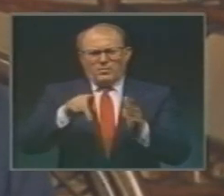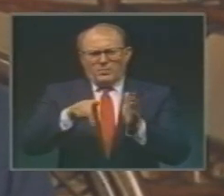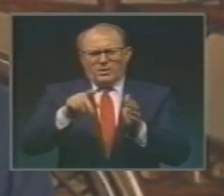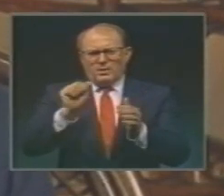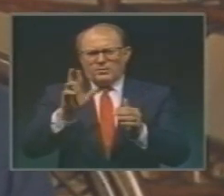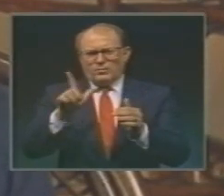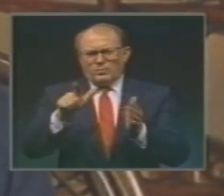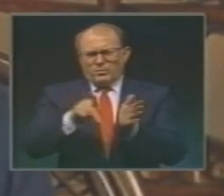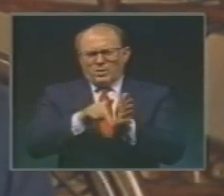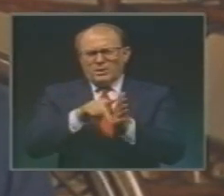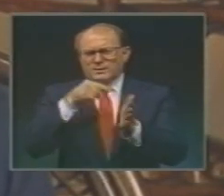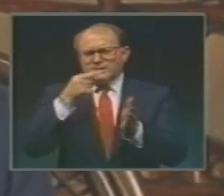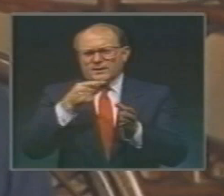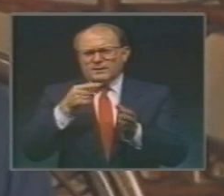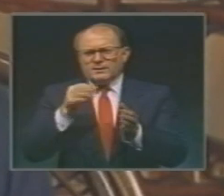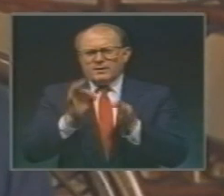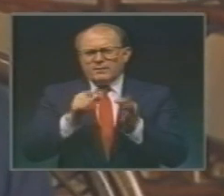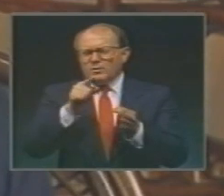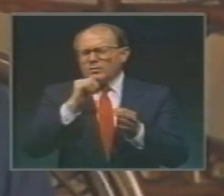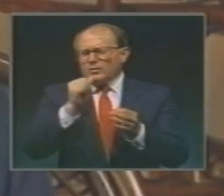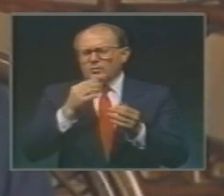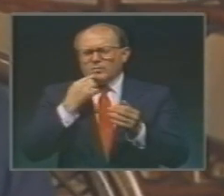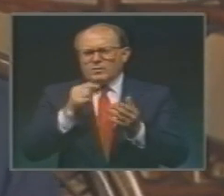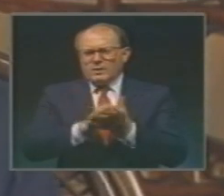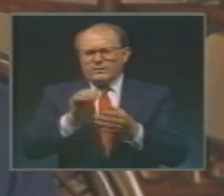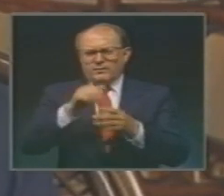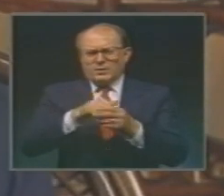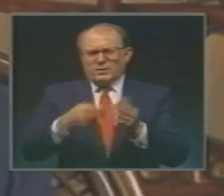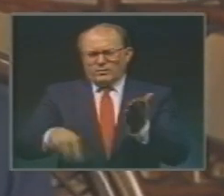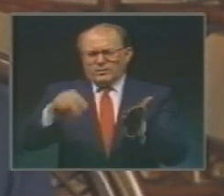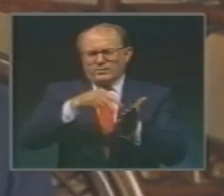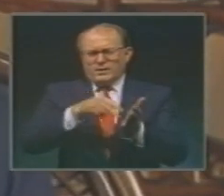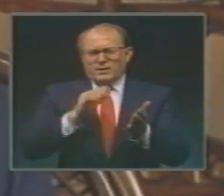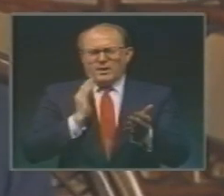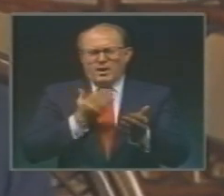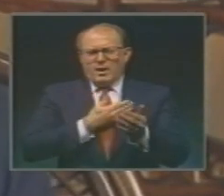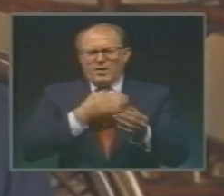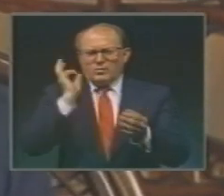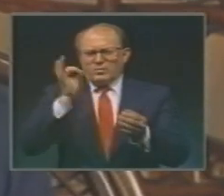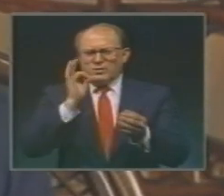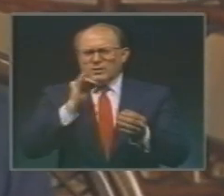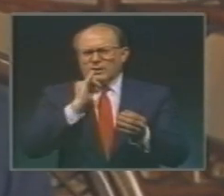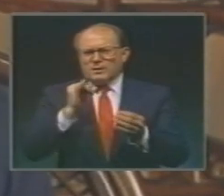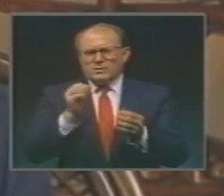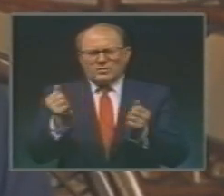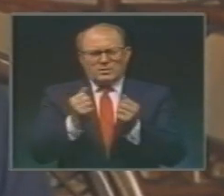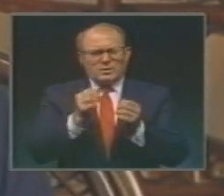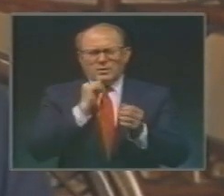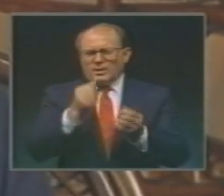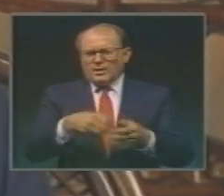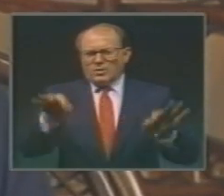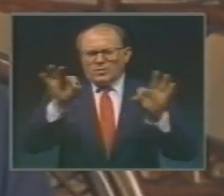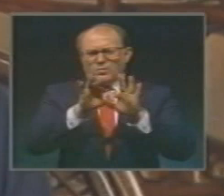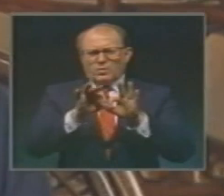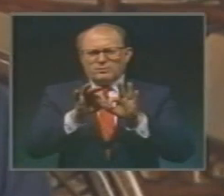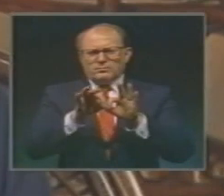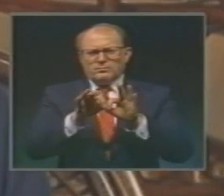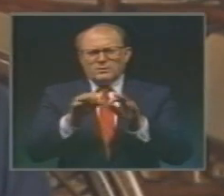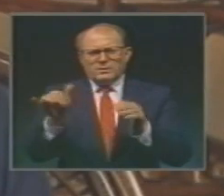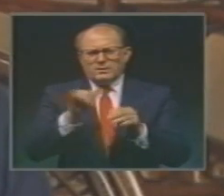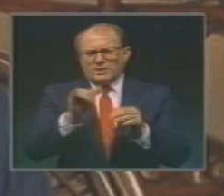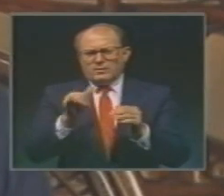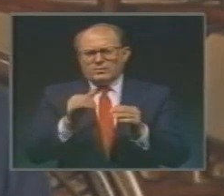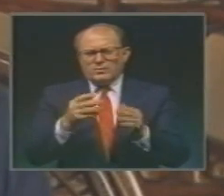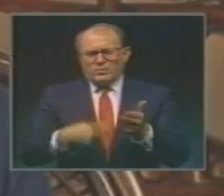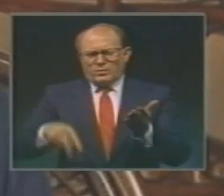Christ, what faith you have is vain, and our preaching is vain, meaningless. Just as the resurrection of Christ made